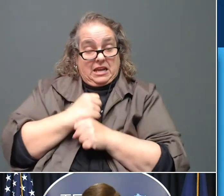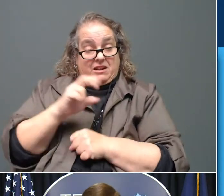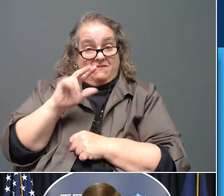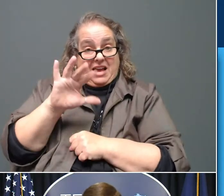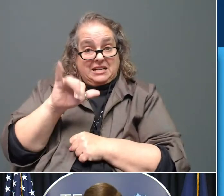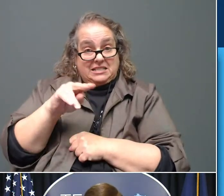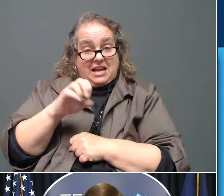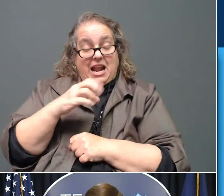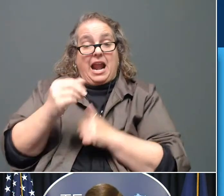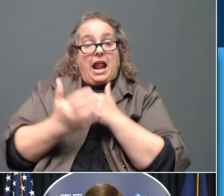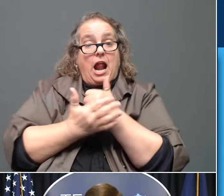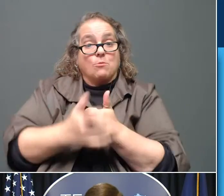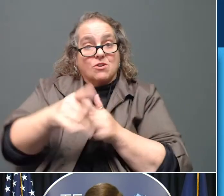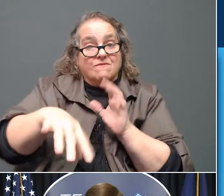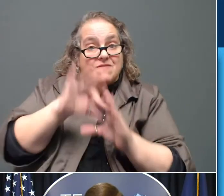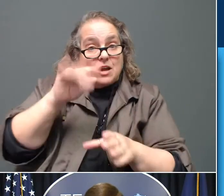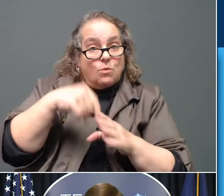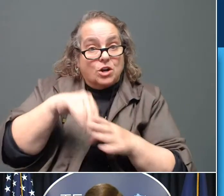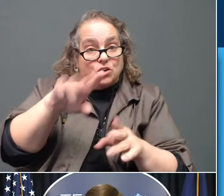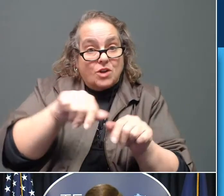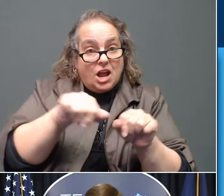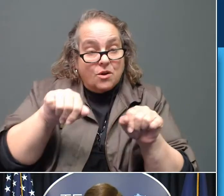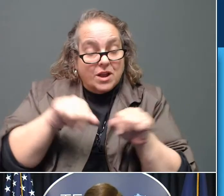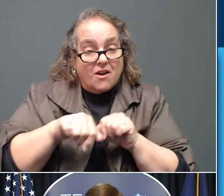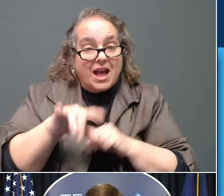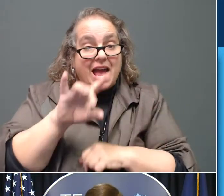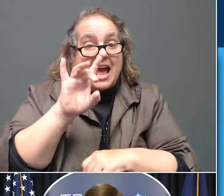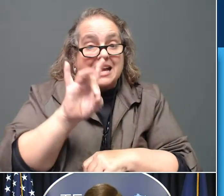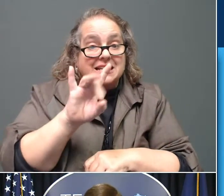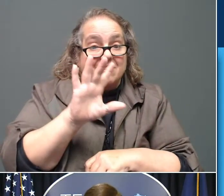one in your region. Hotline is